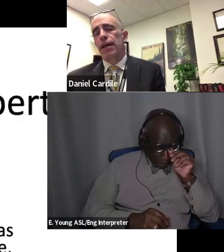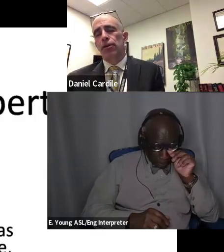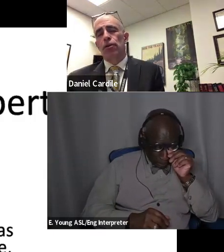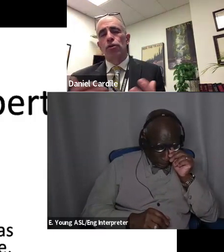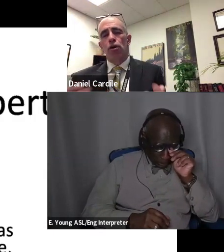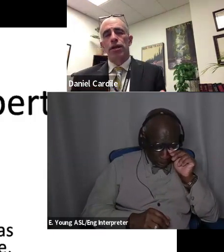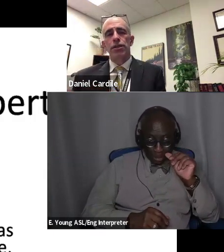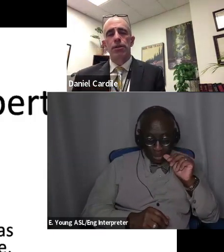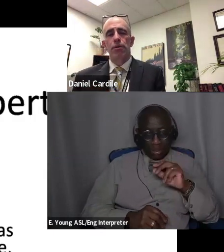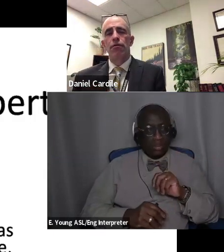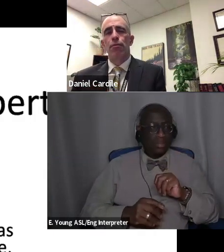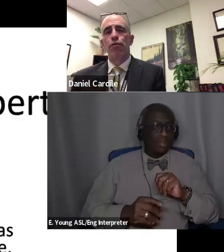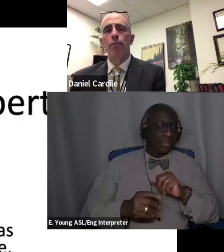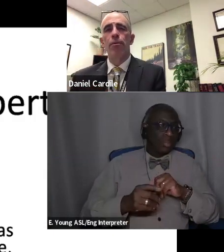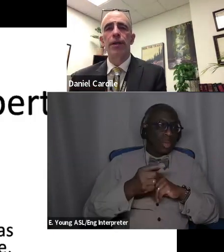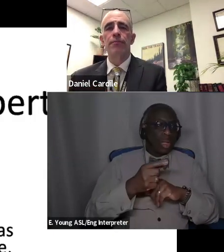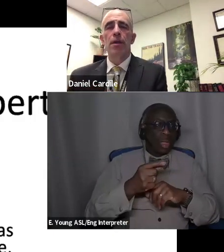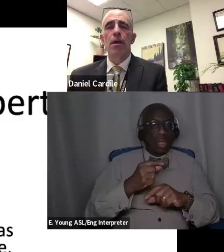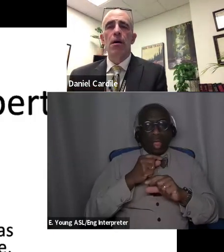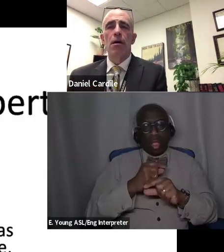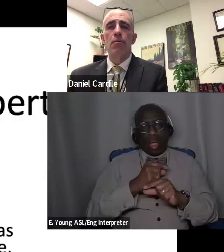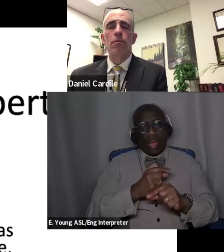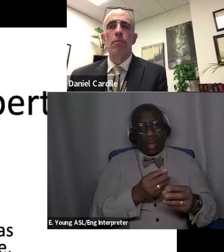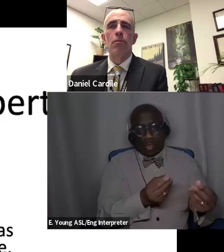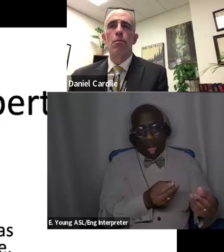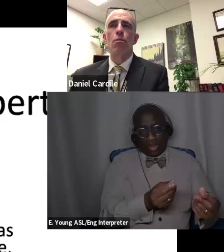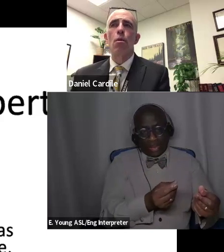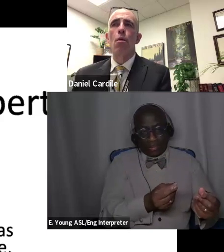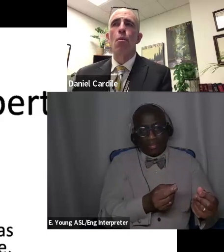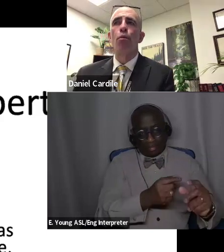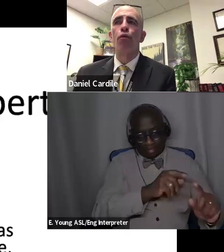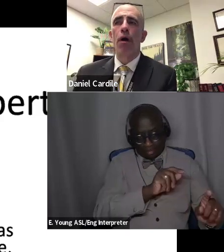Now, again, guardianship of the property.